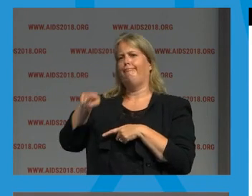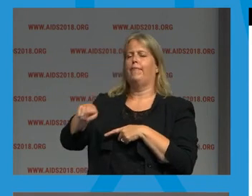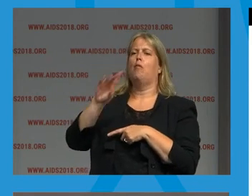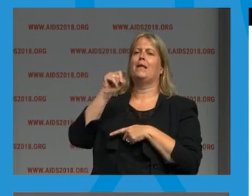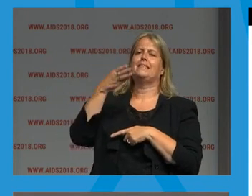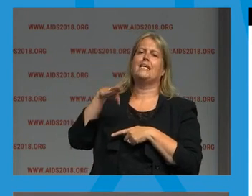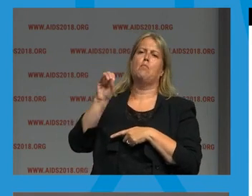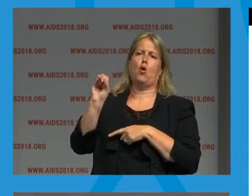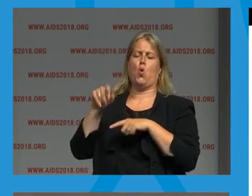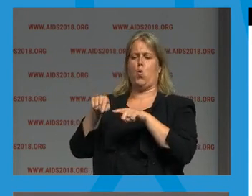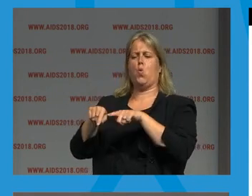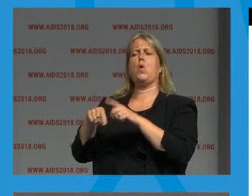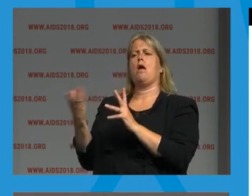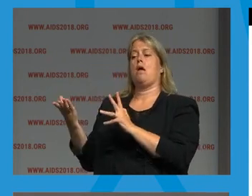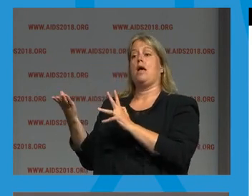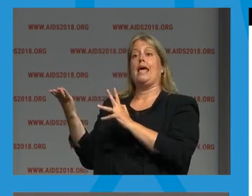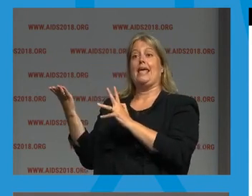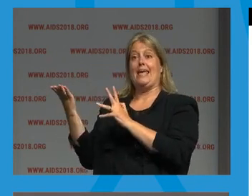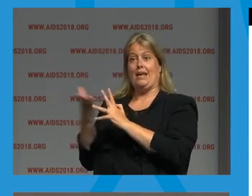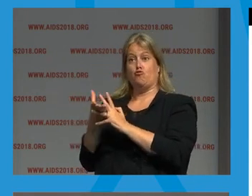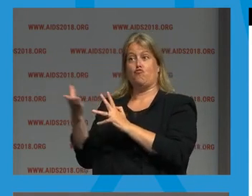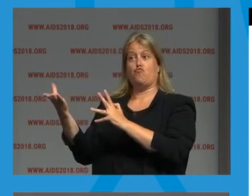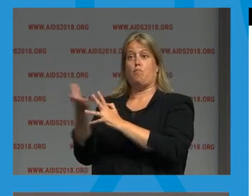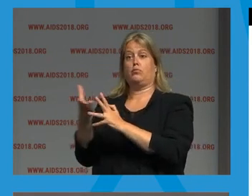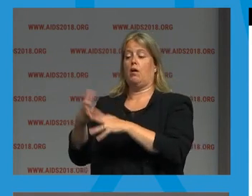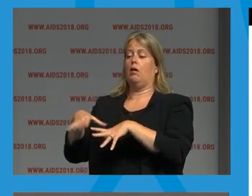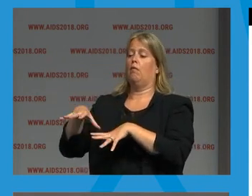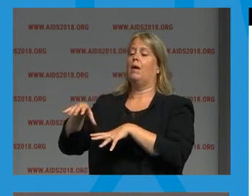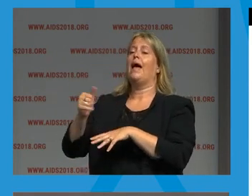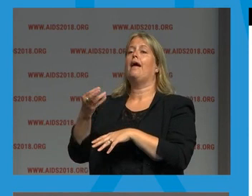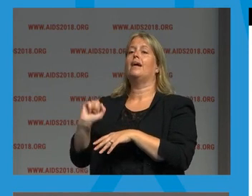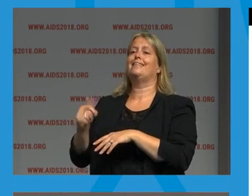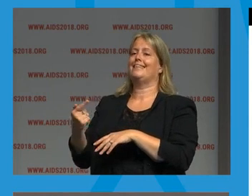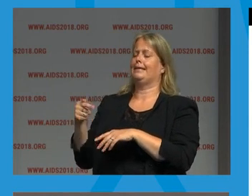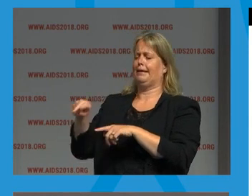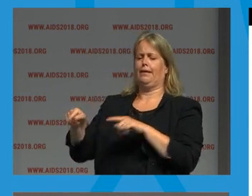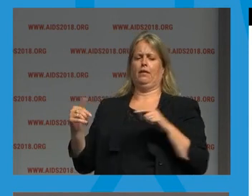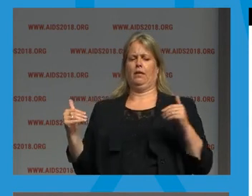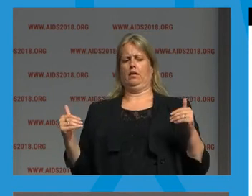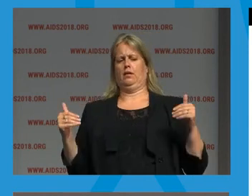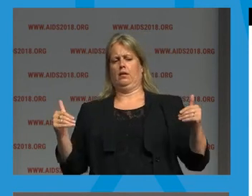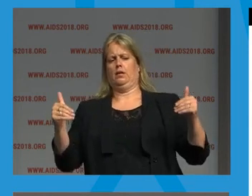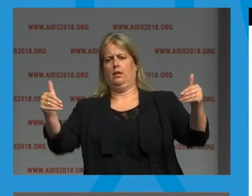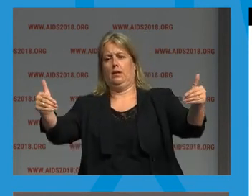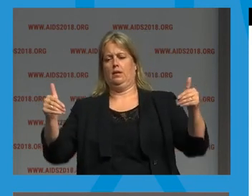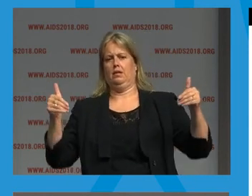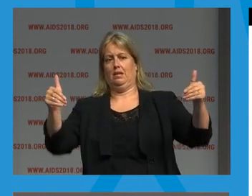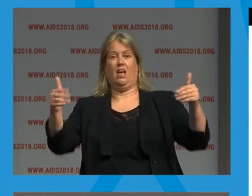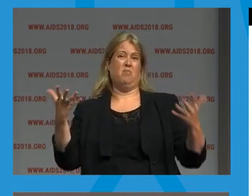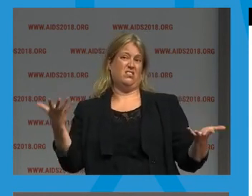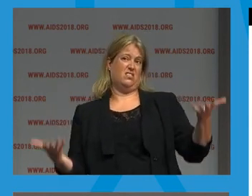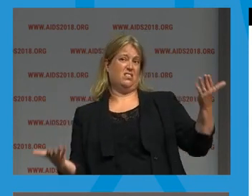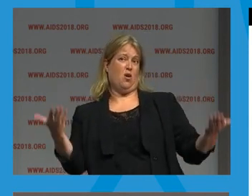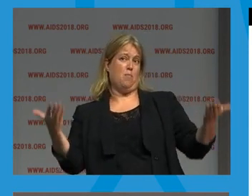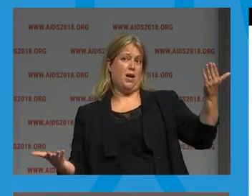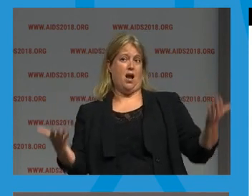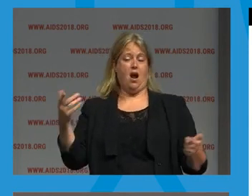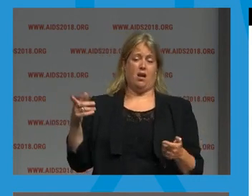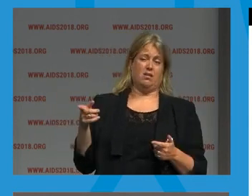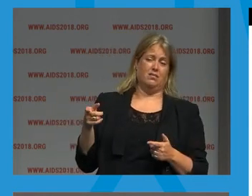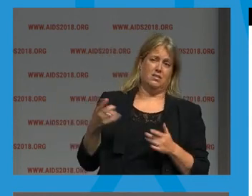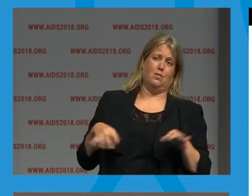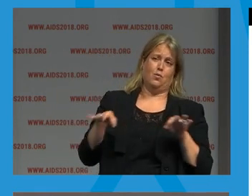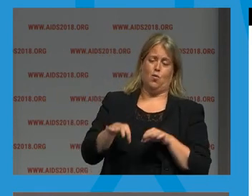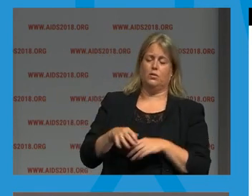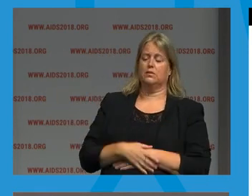included interruption of ART to determine efficacy, which is critical, the proof of the pudding is always analytical